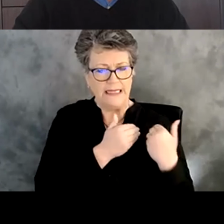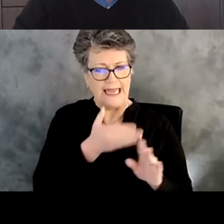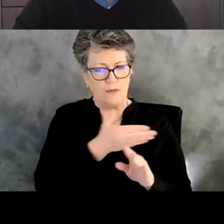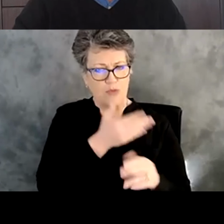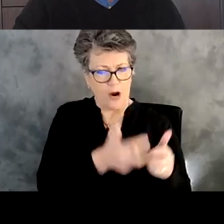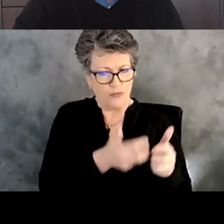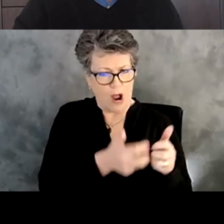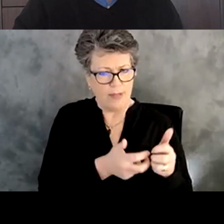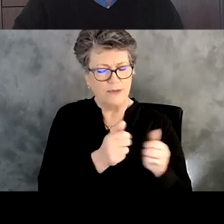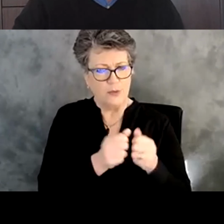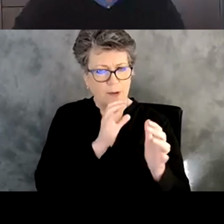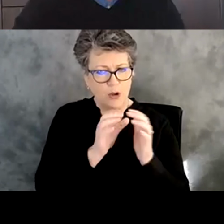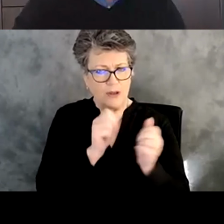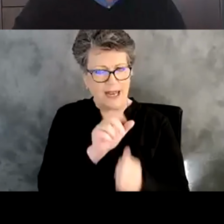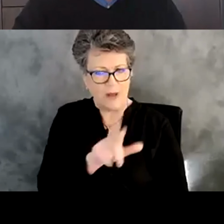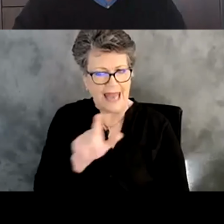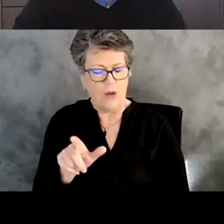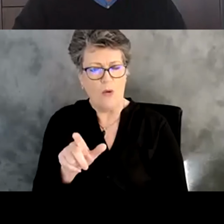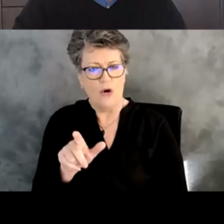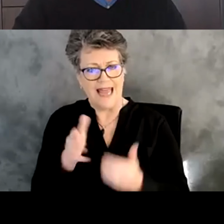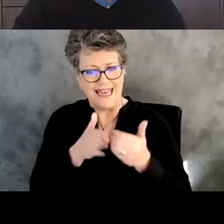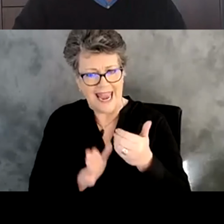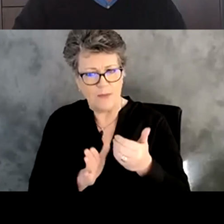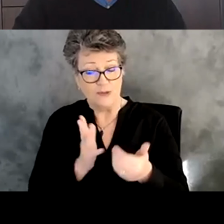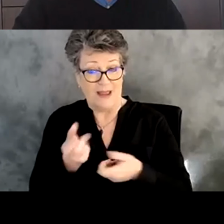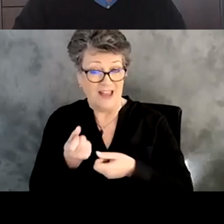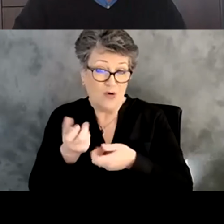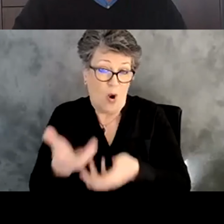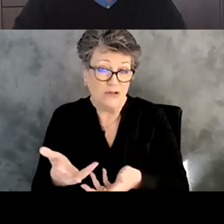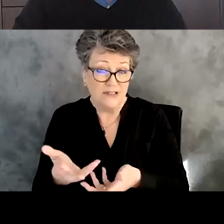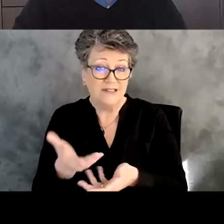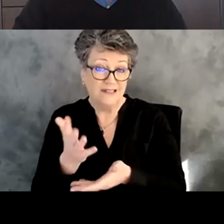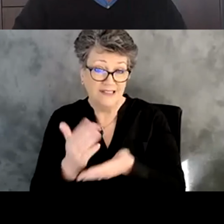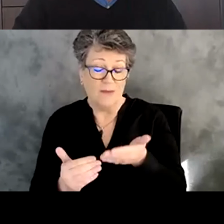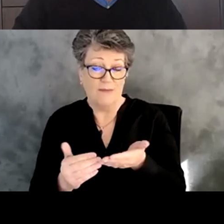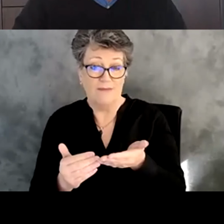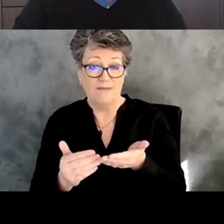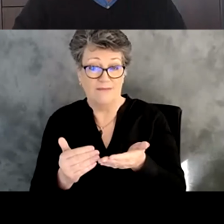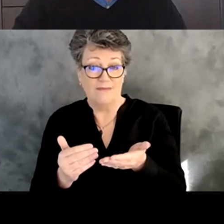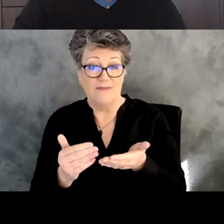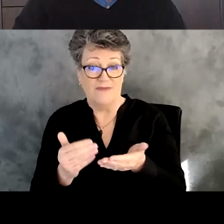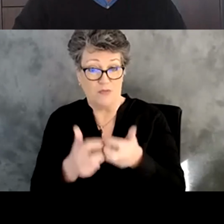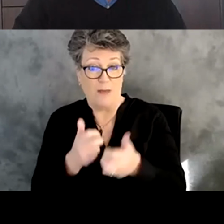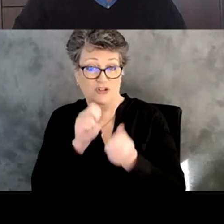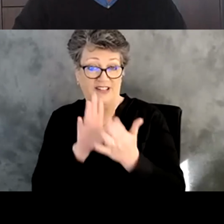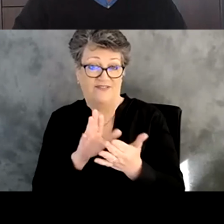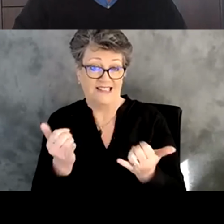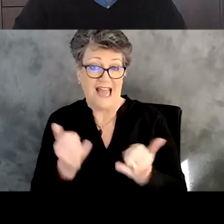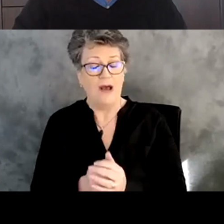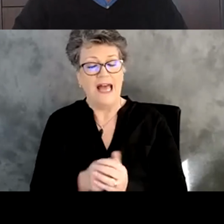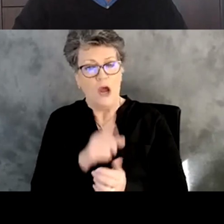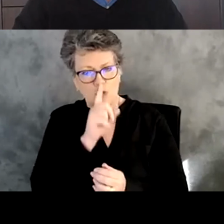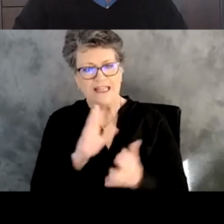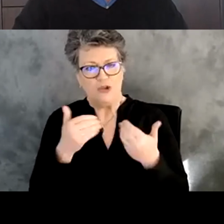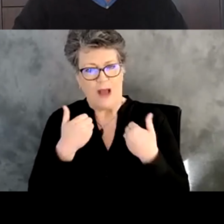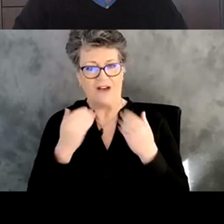in terms of communicating with landlords and or neighbors may have contributed to some of the instability she's faced. And so really kind of like a